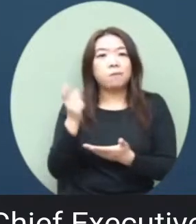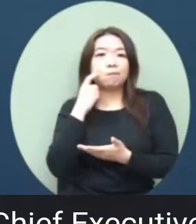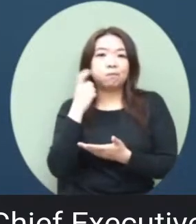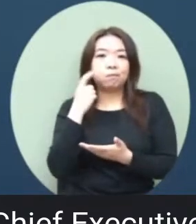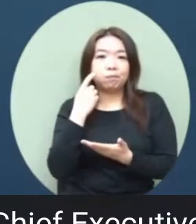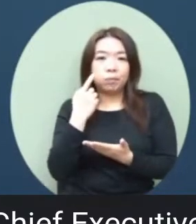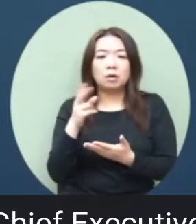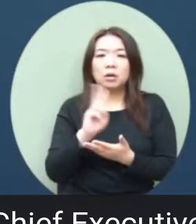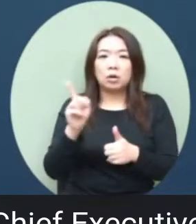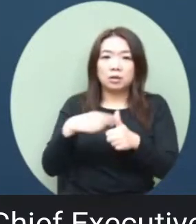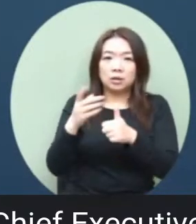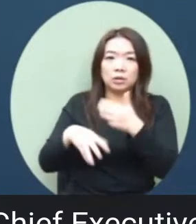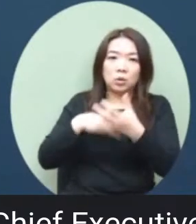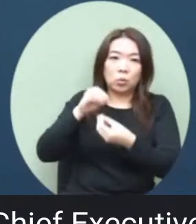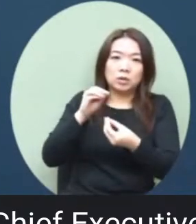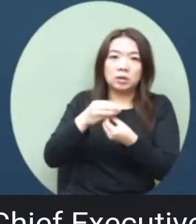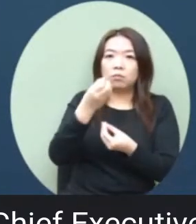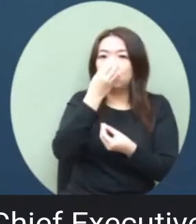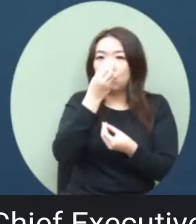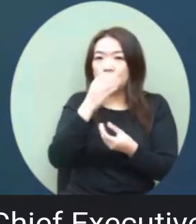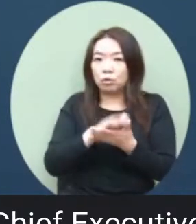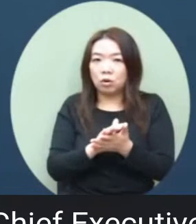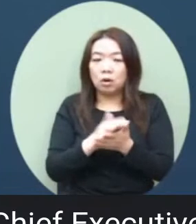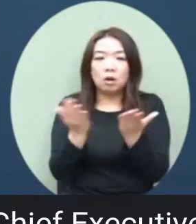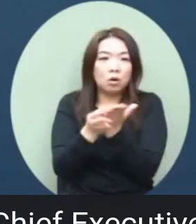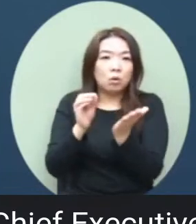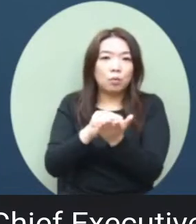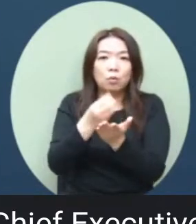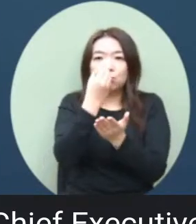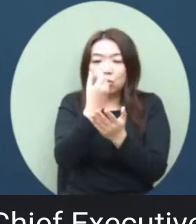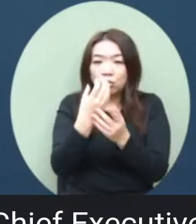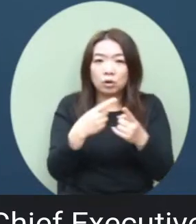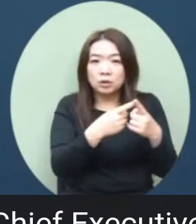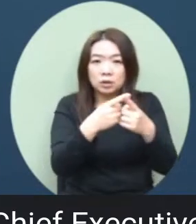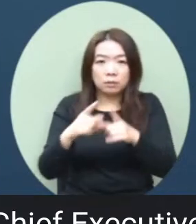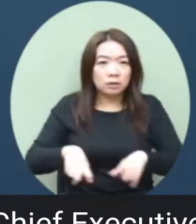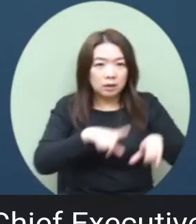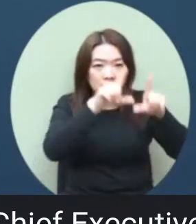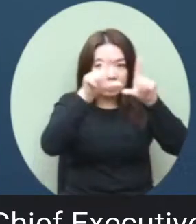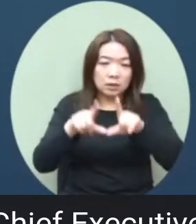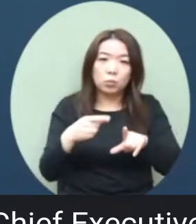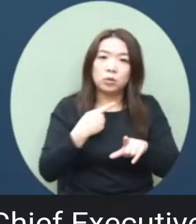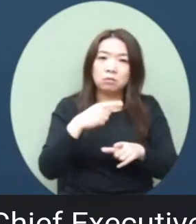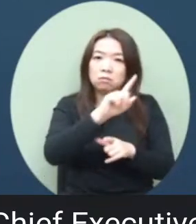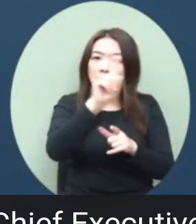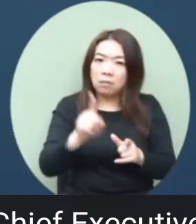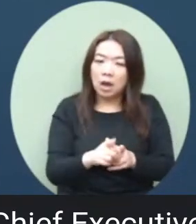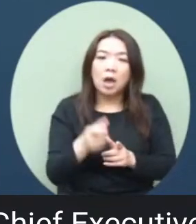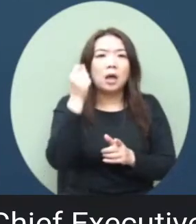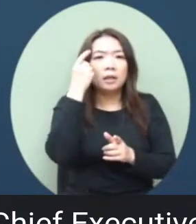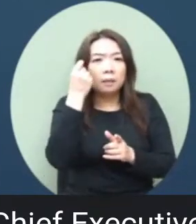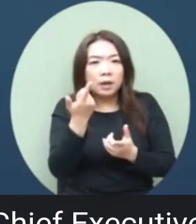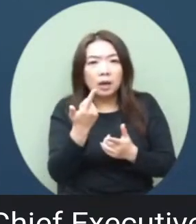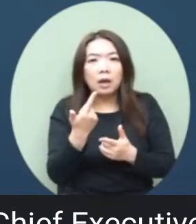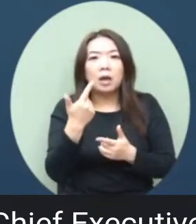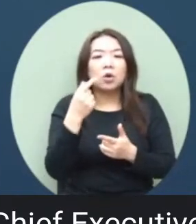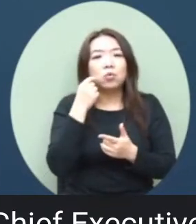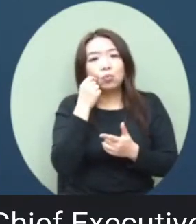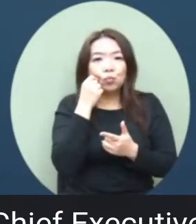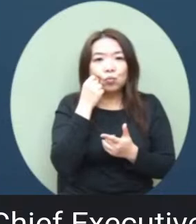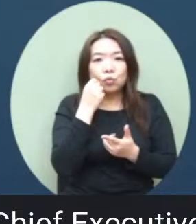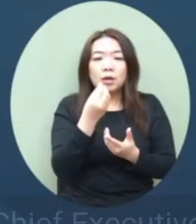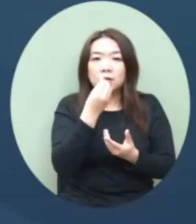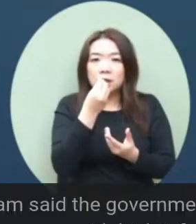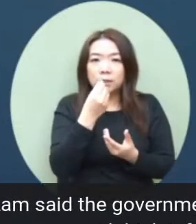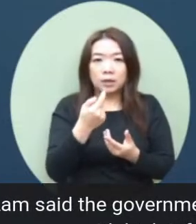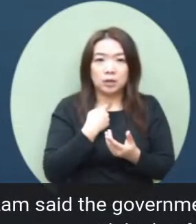previously the supplies were limited, and nowadays the supplies to Hong Kong are very abundant